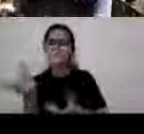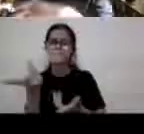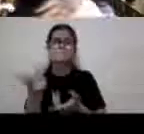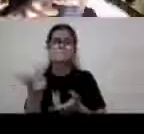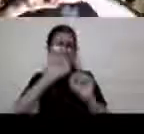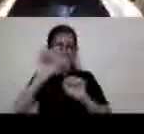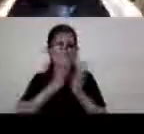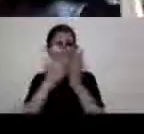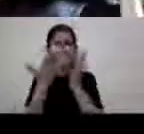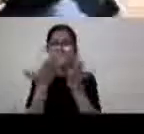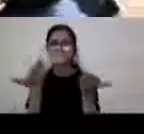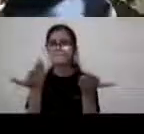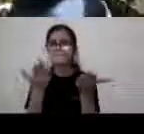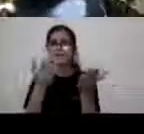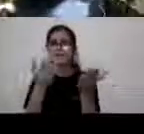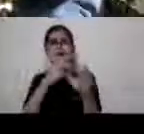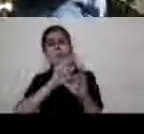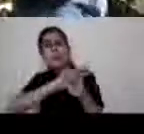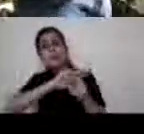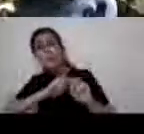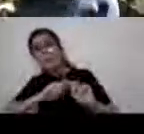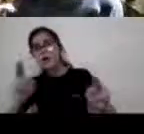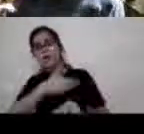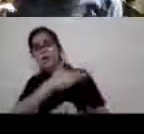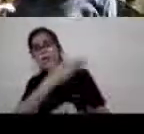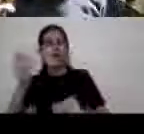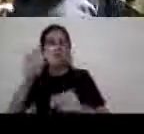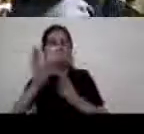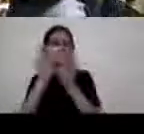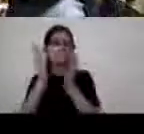book within this huge